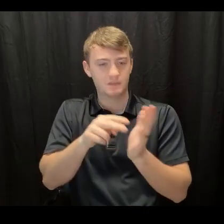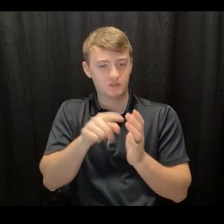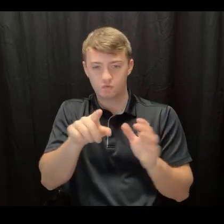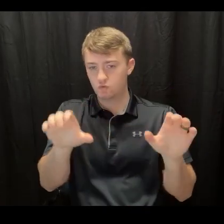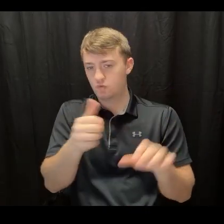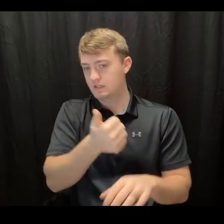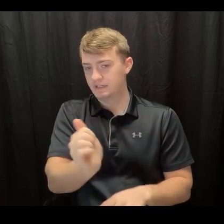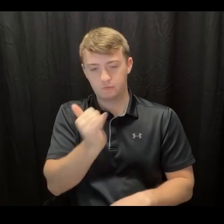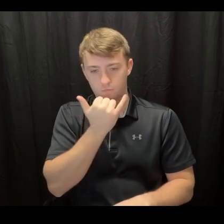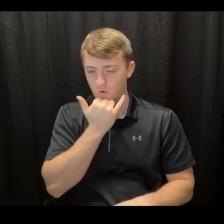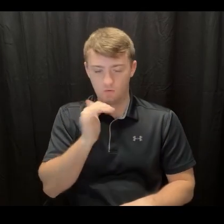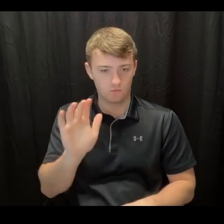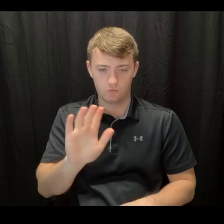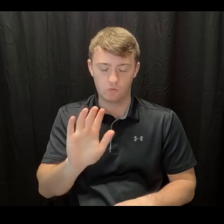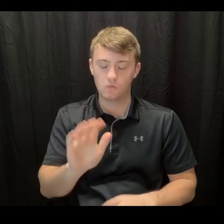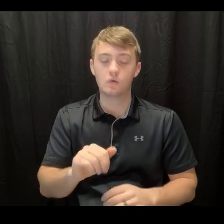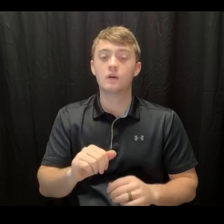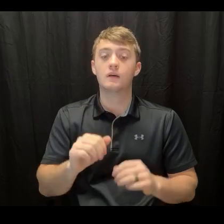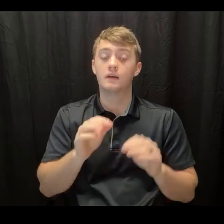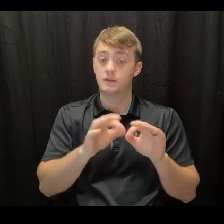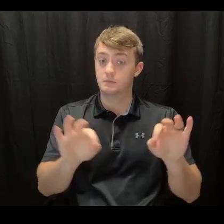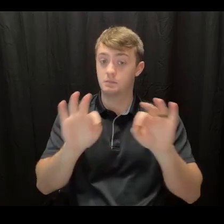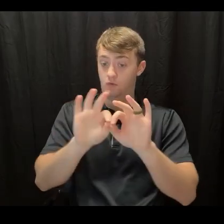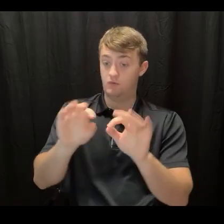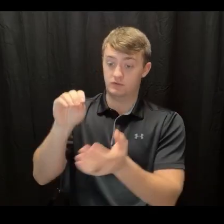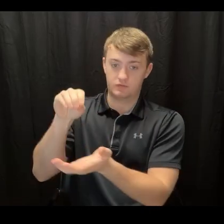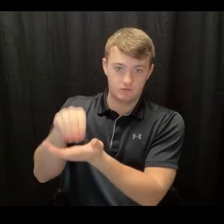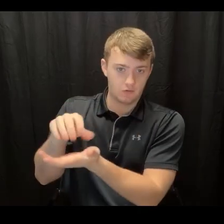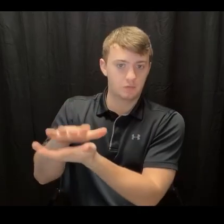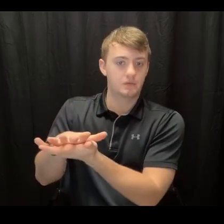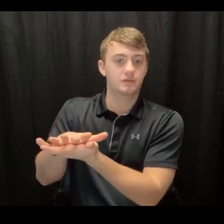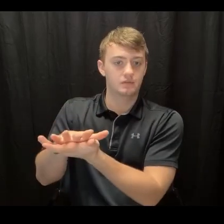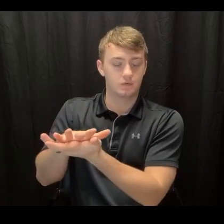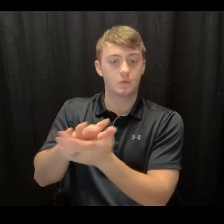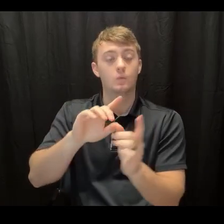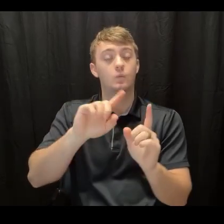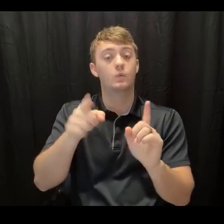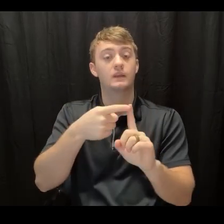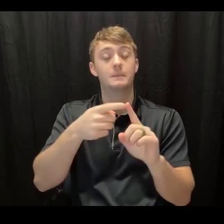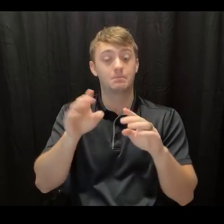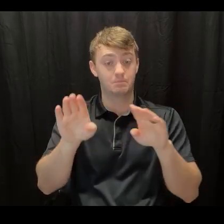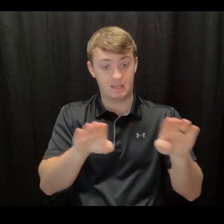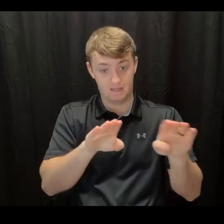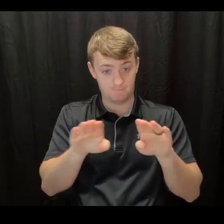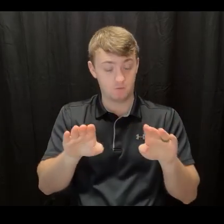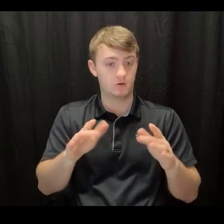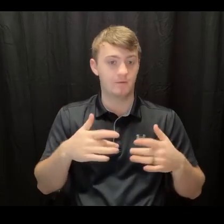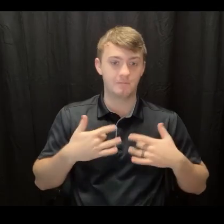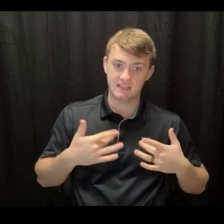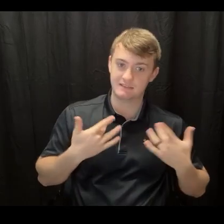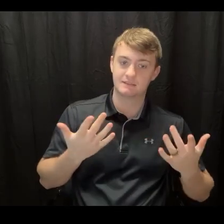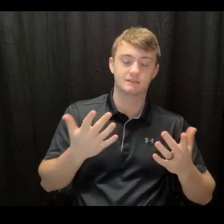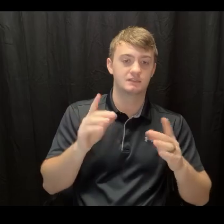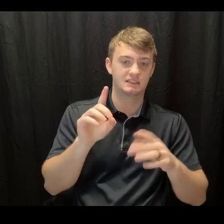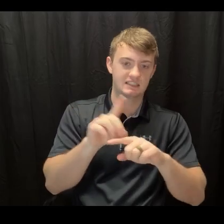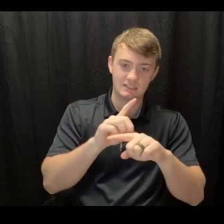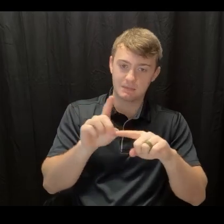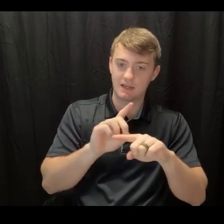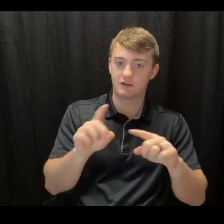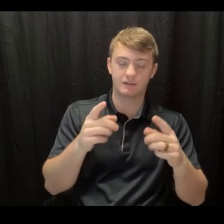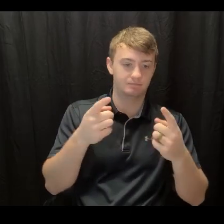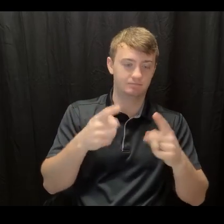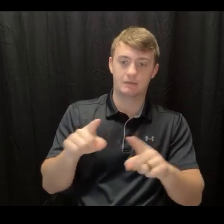you're doing anything wrong. It's important to document when behavior events and